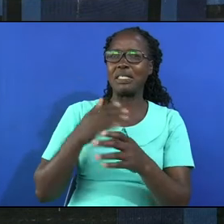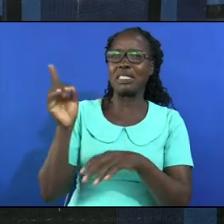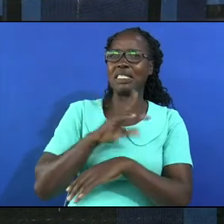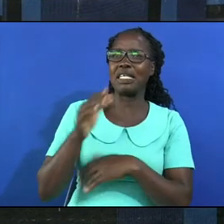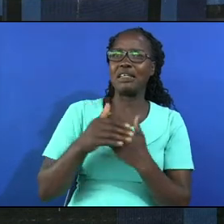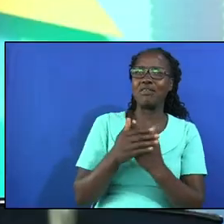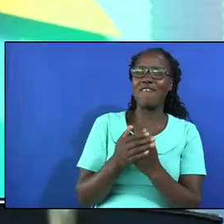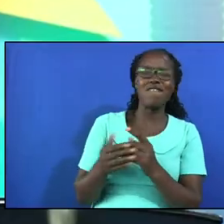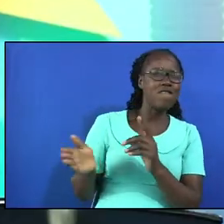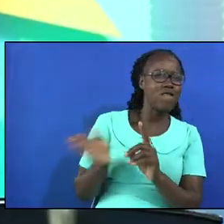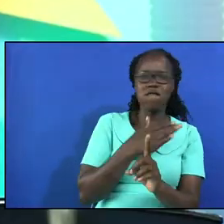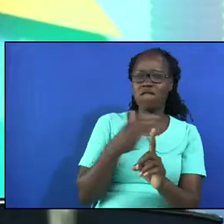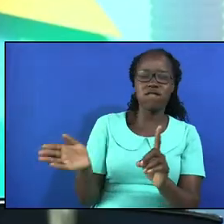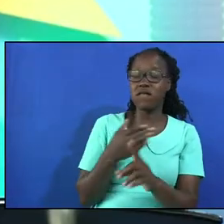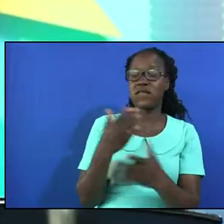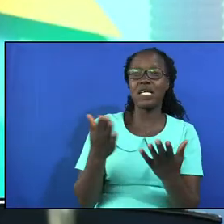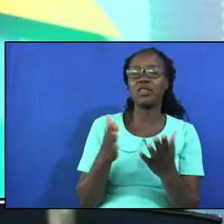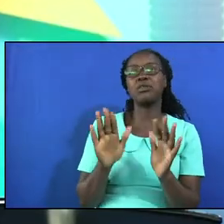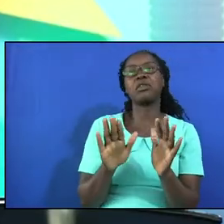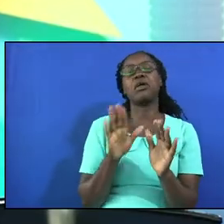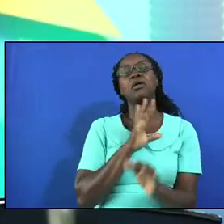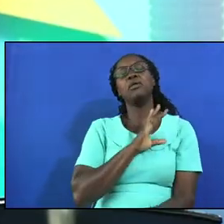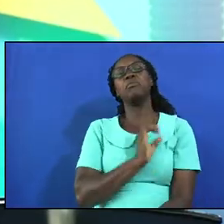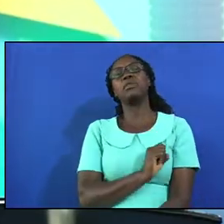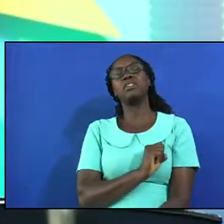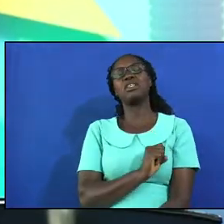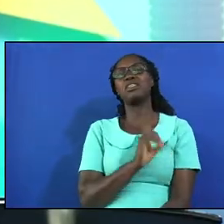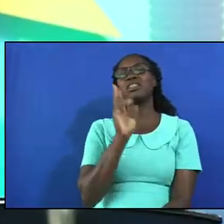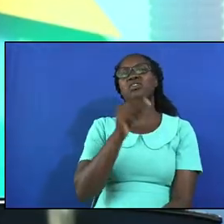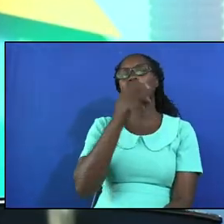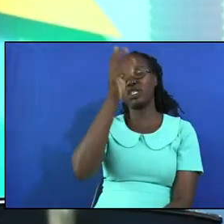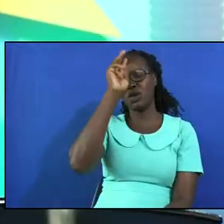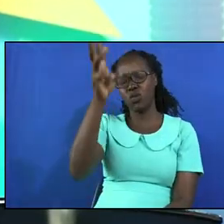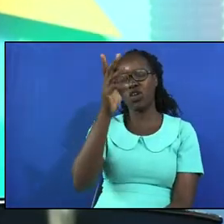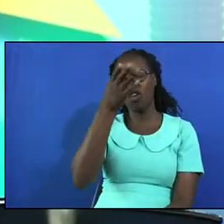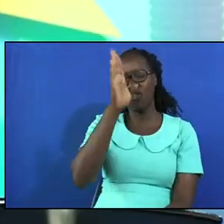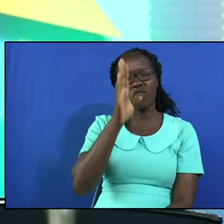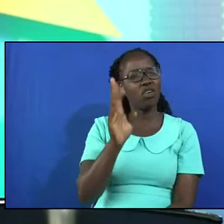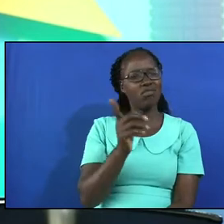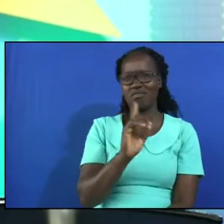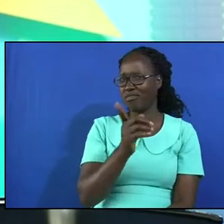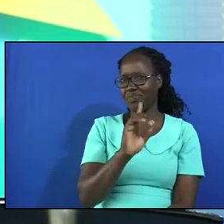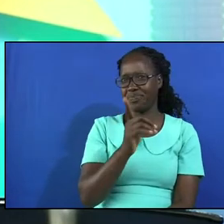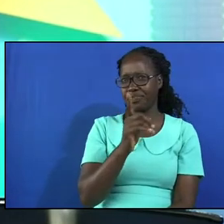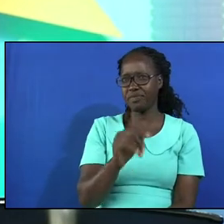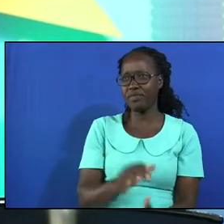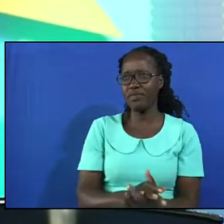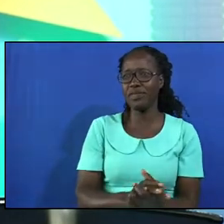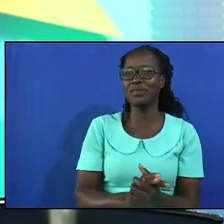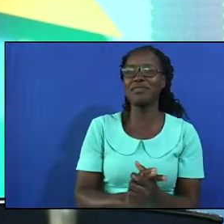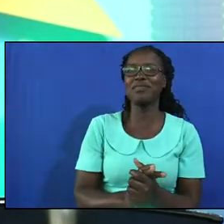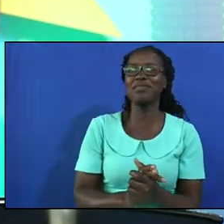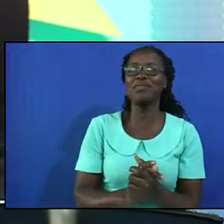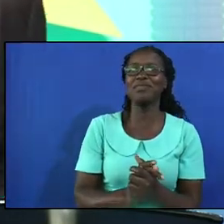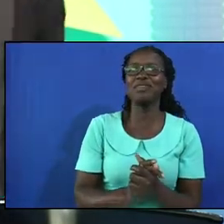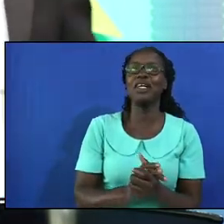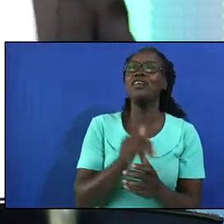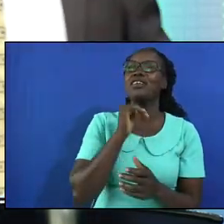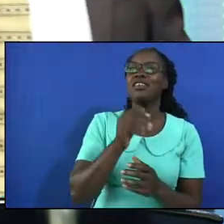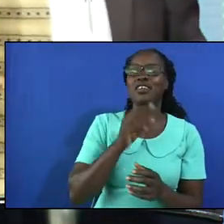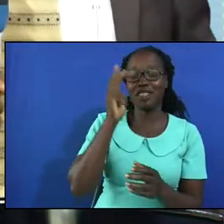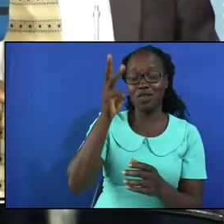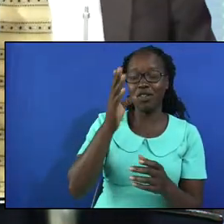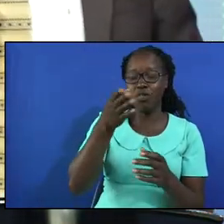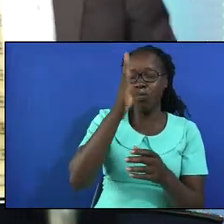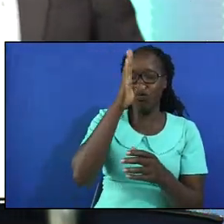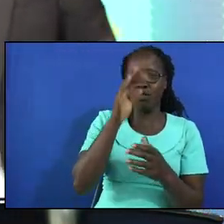is hammering you every day, and you are just persevering. It's not the will of God. Taarifa ndio hiyo. It is not the